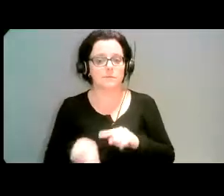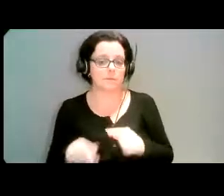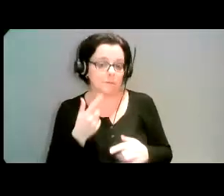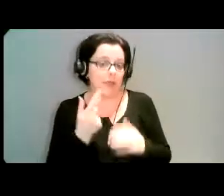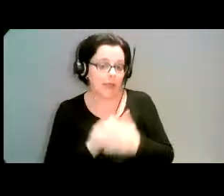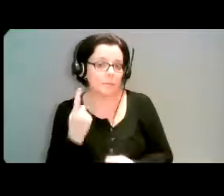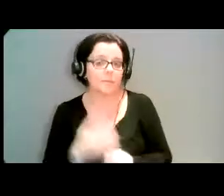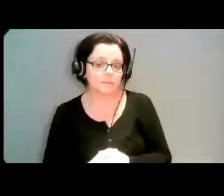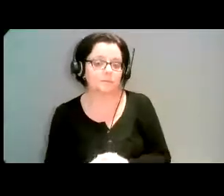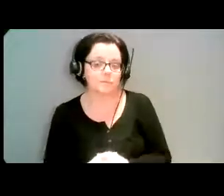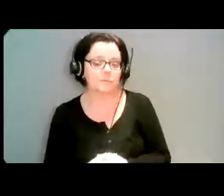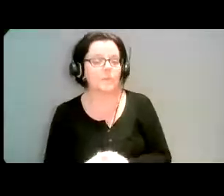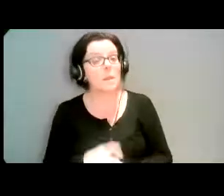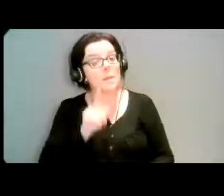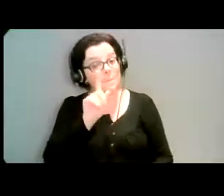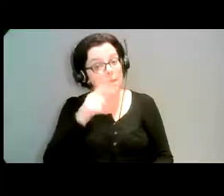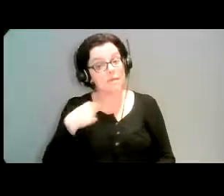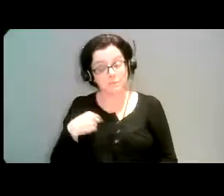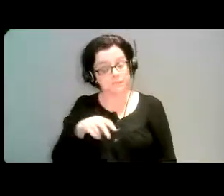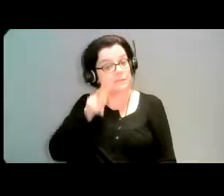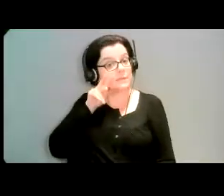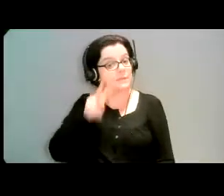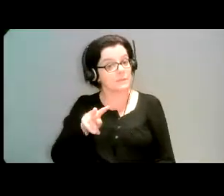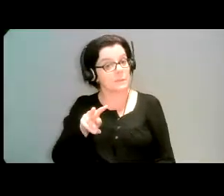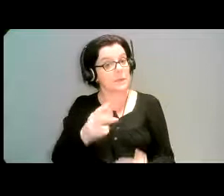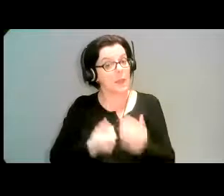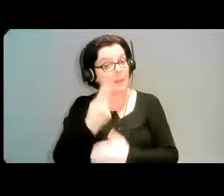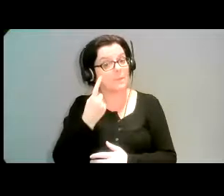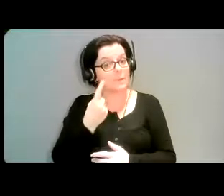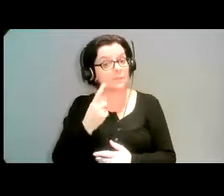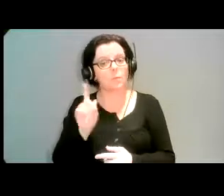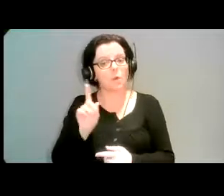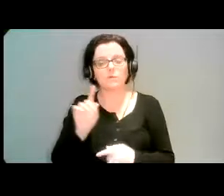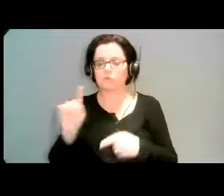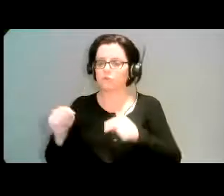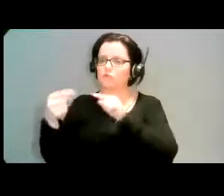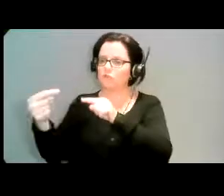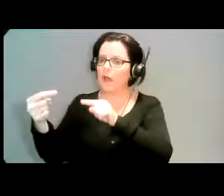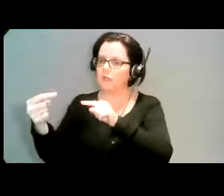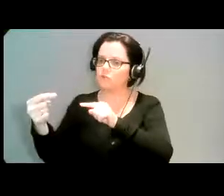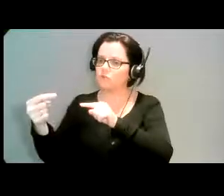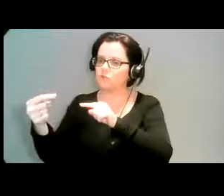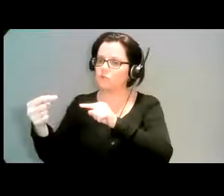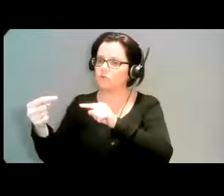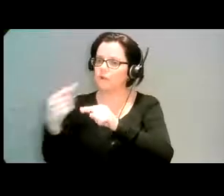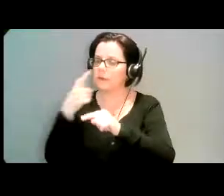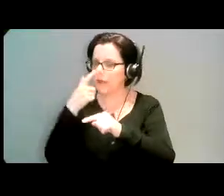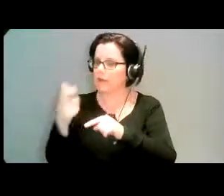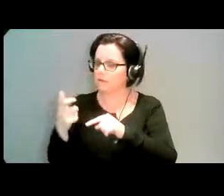few cases where people were able to challenge this effectively by kind of